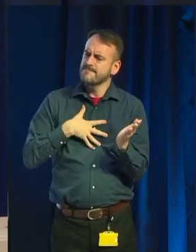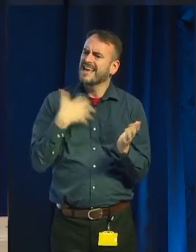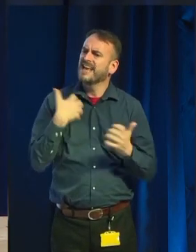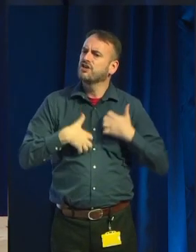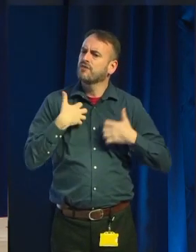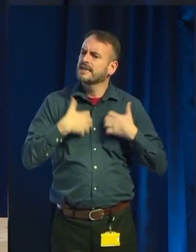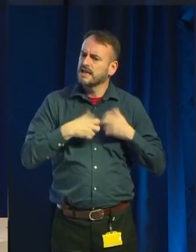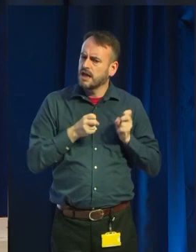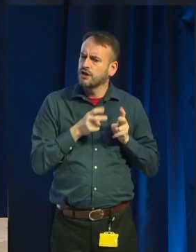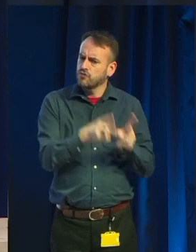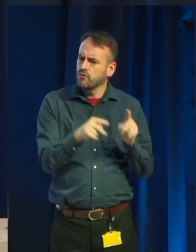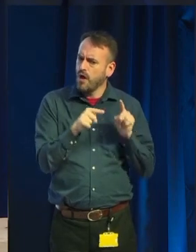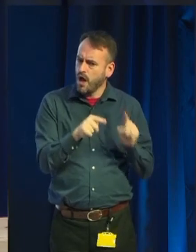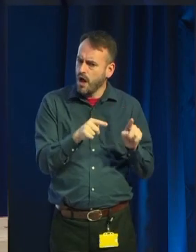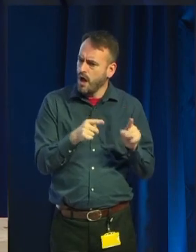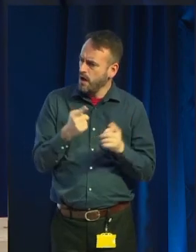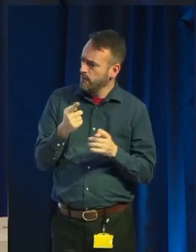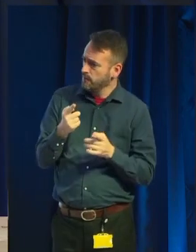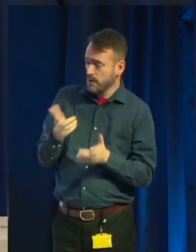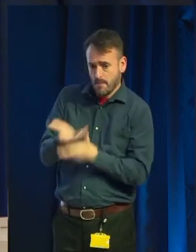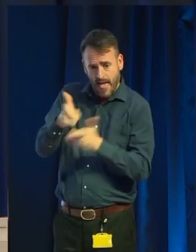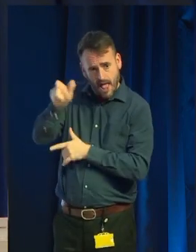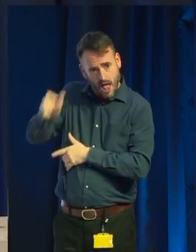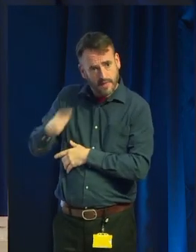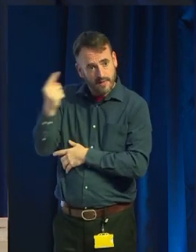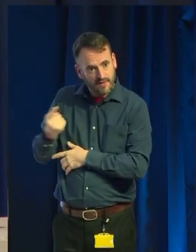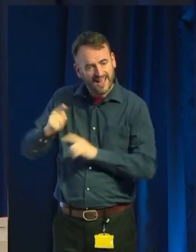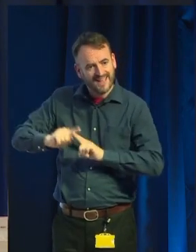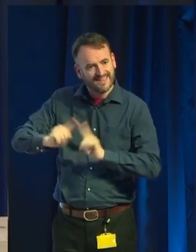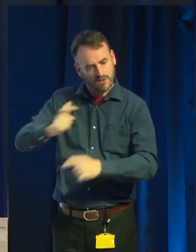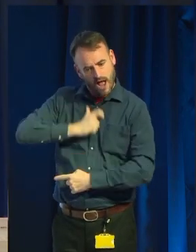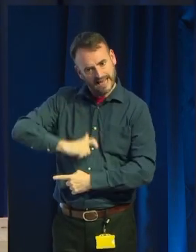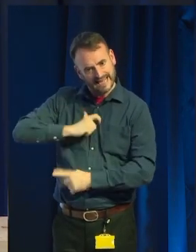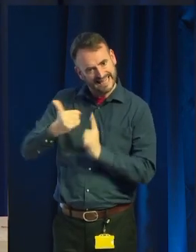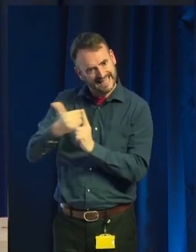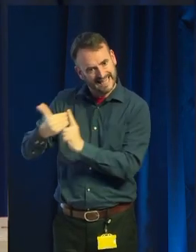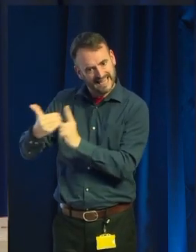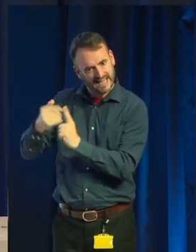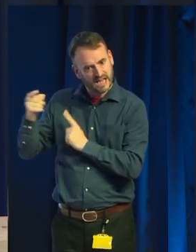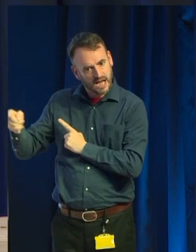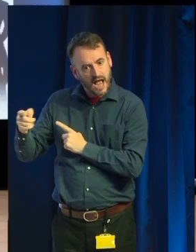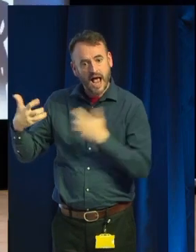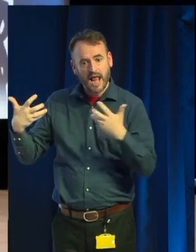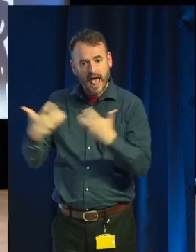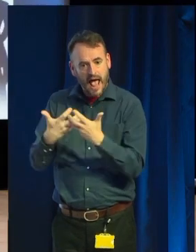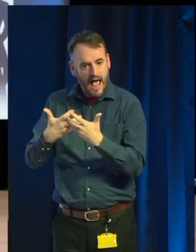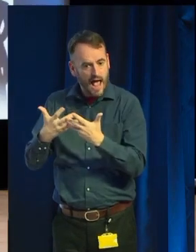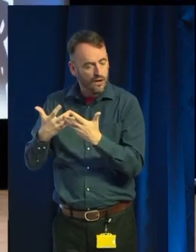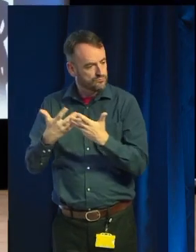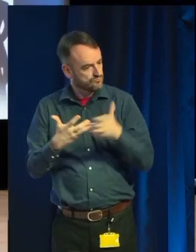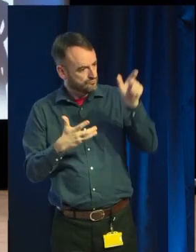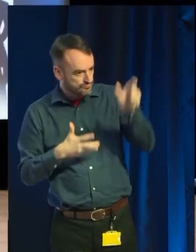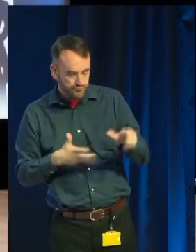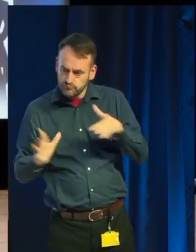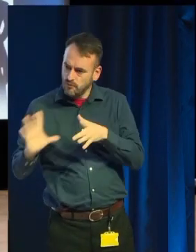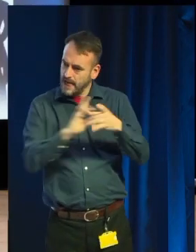to experience different identities and different ways to be with someone they love. So in